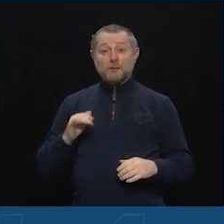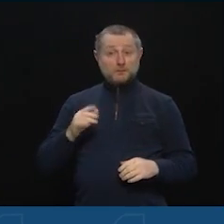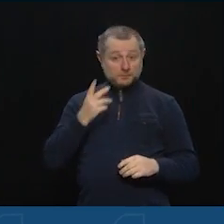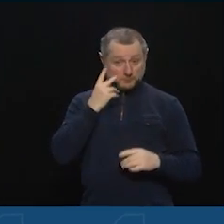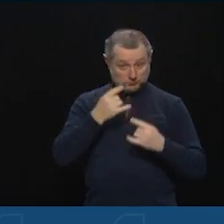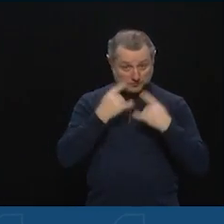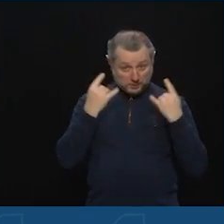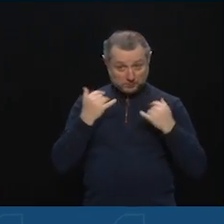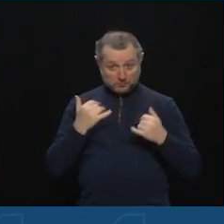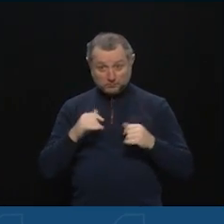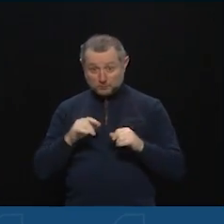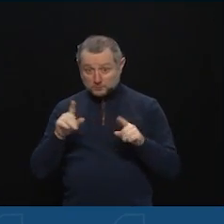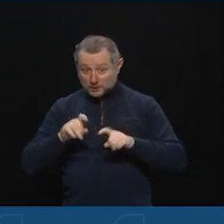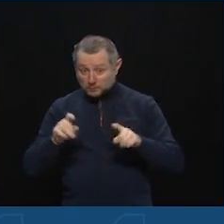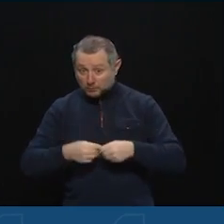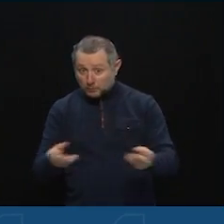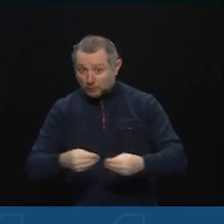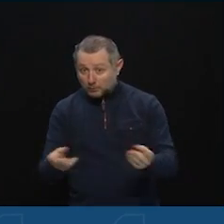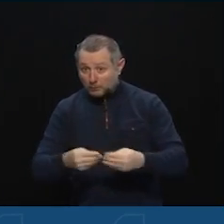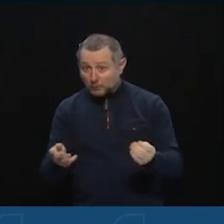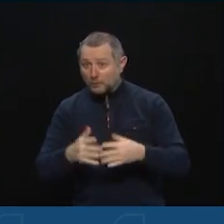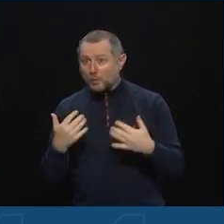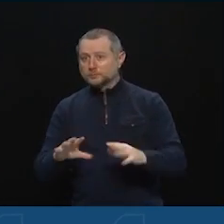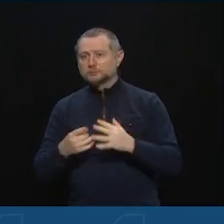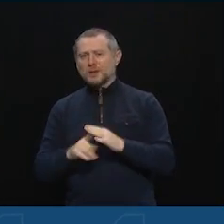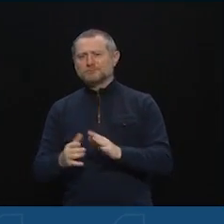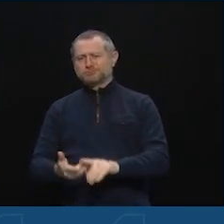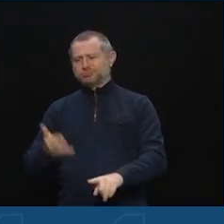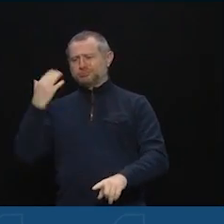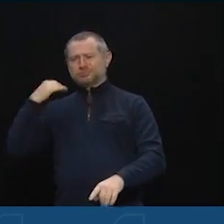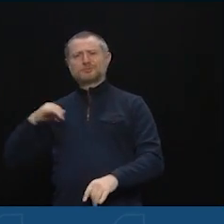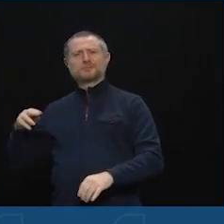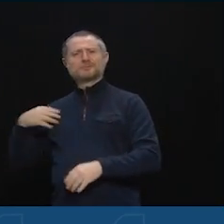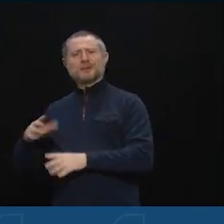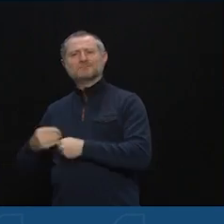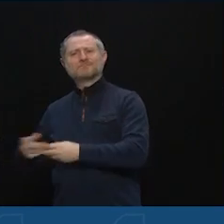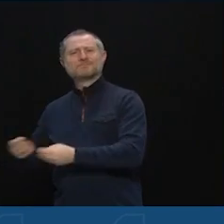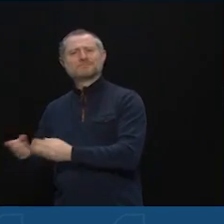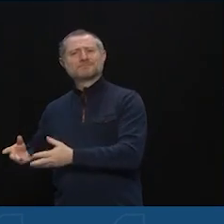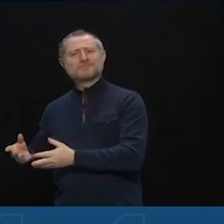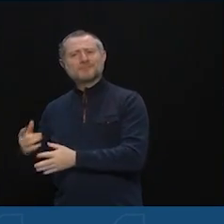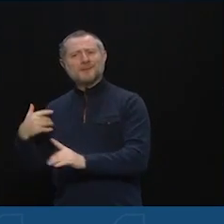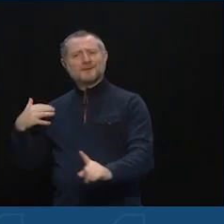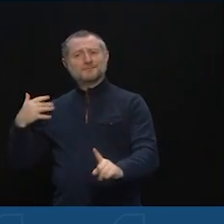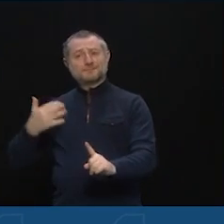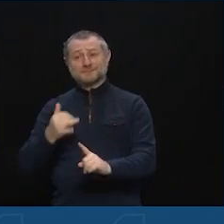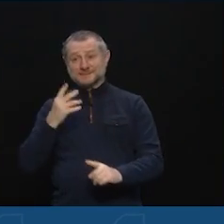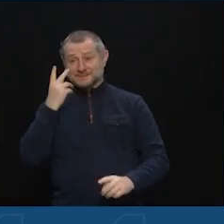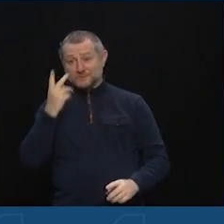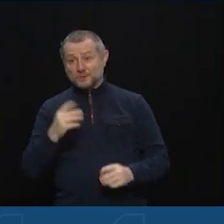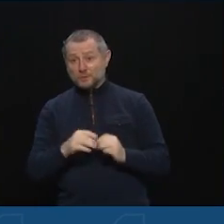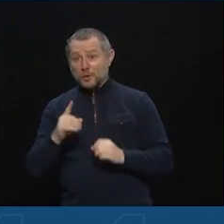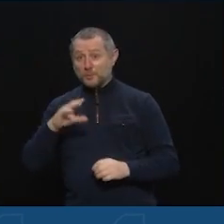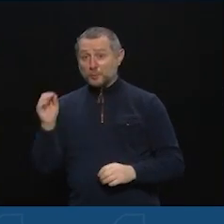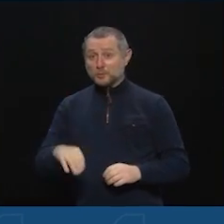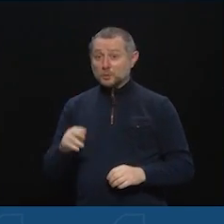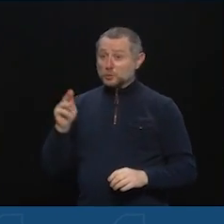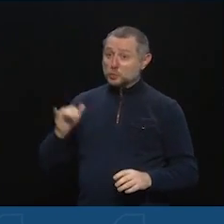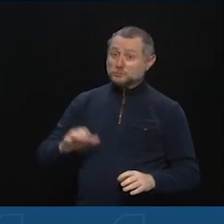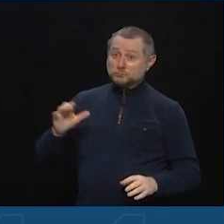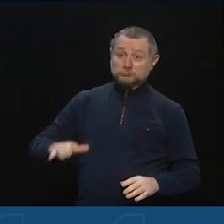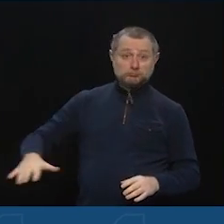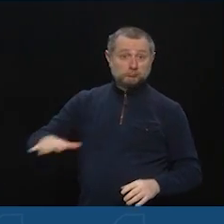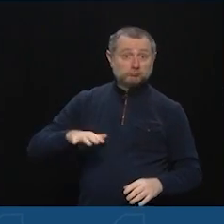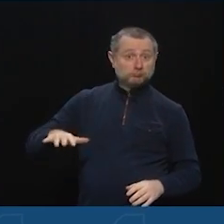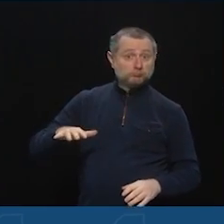test. So all that was already in motion. So that was, and again, when the numbers are 1% in places like New York City and have met,